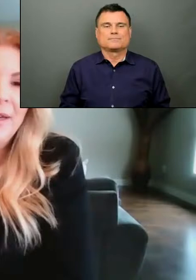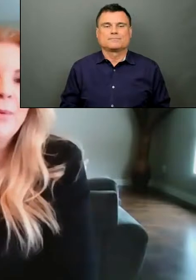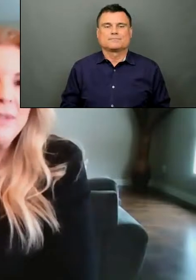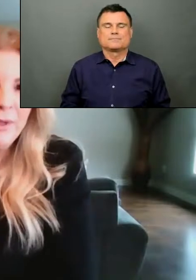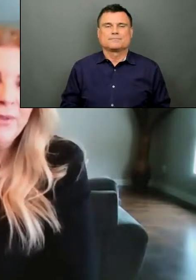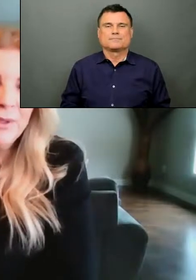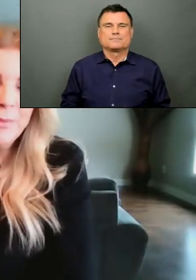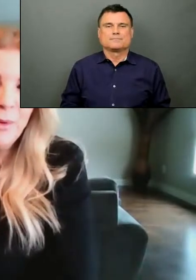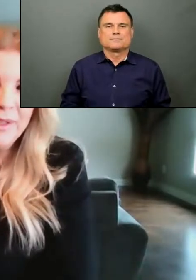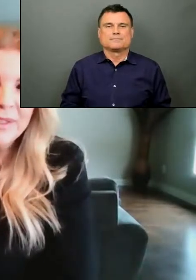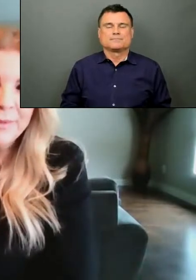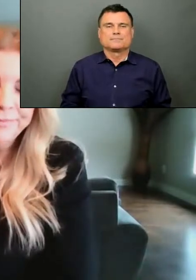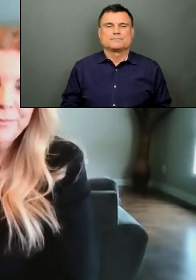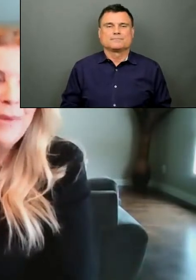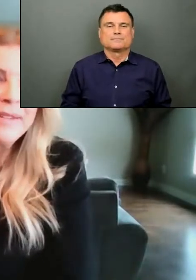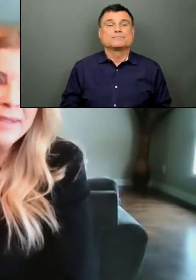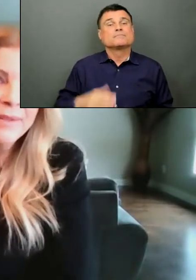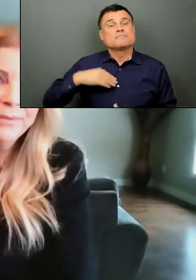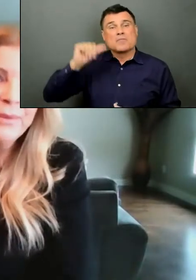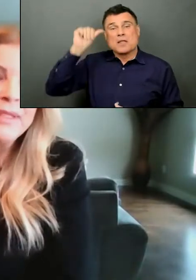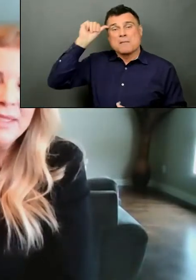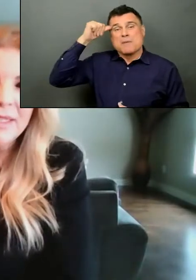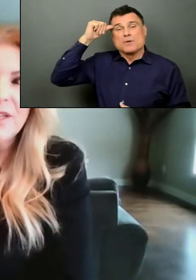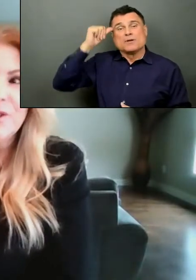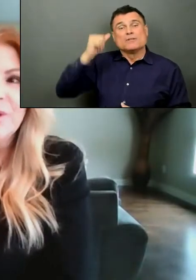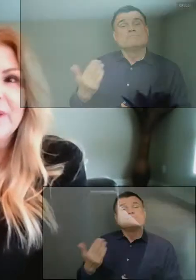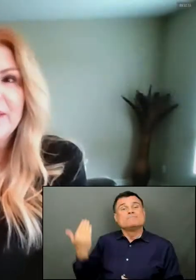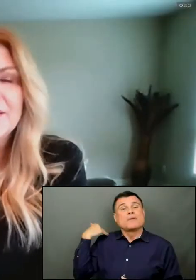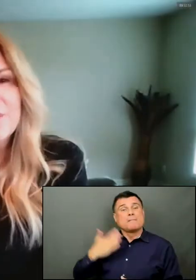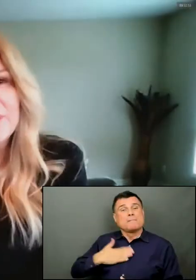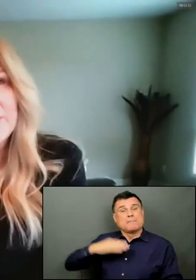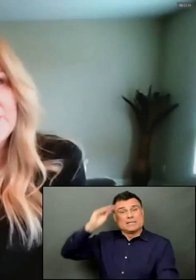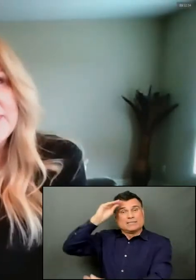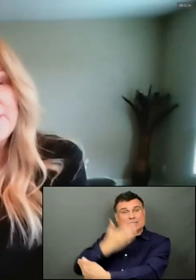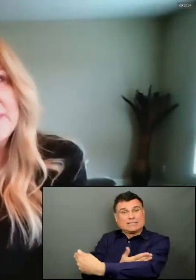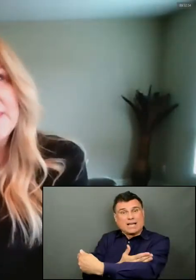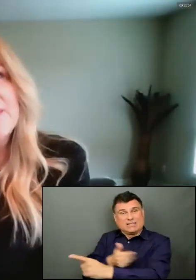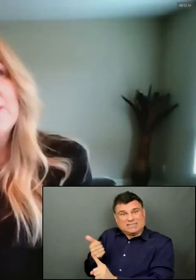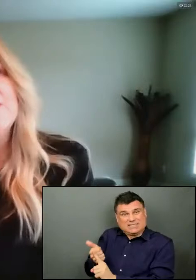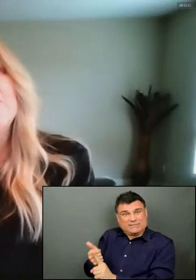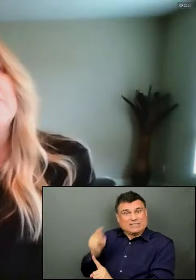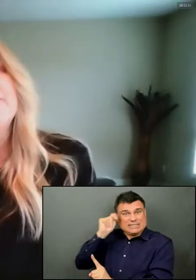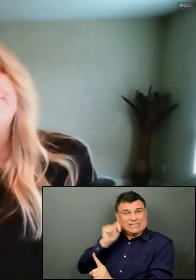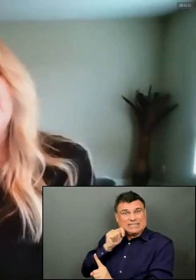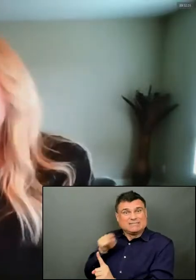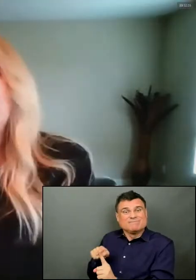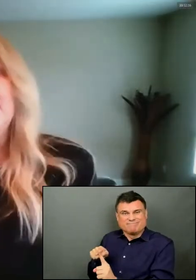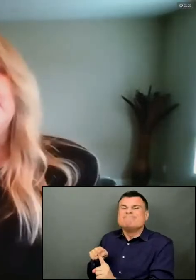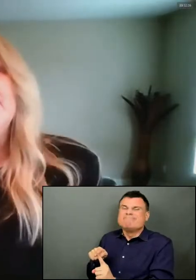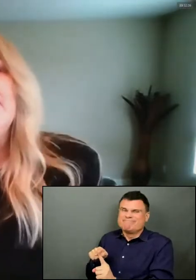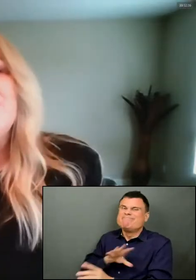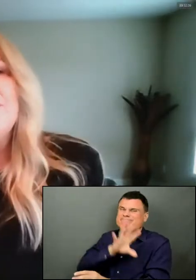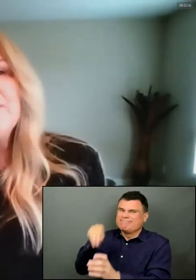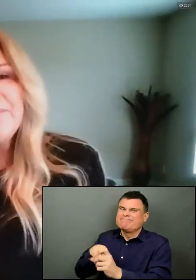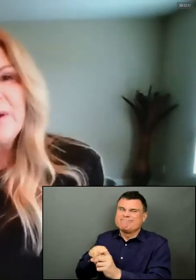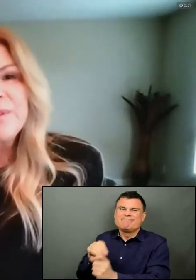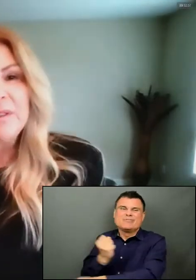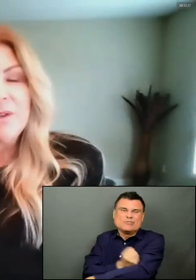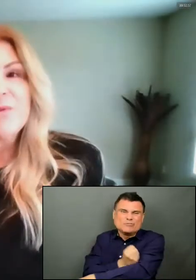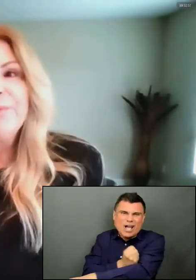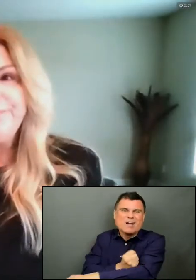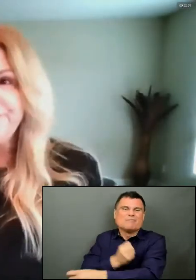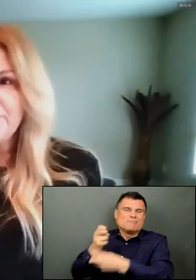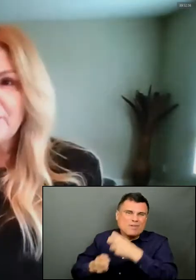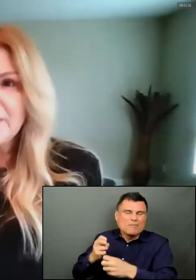help and I was looking for supports. My son was a teenager struggling with substance use issues. I often